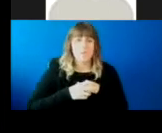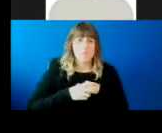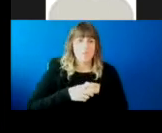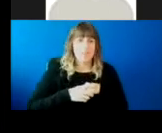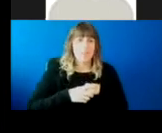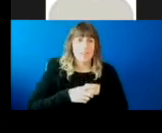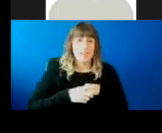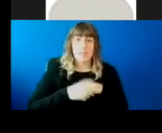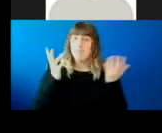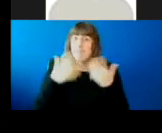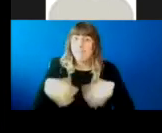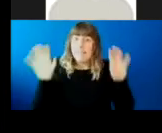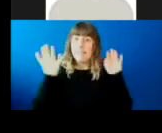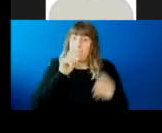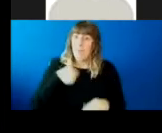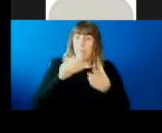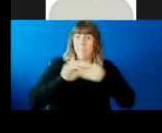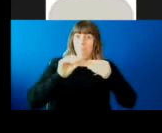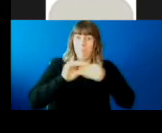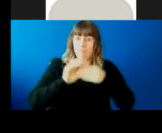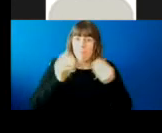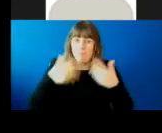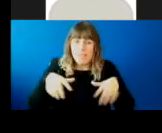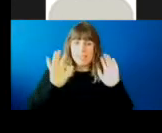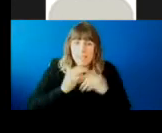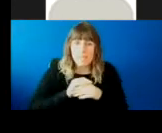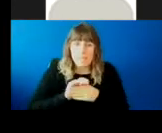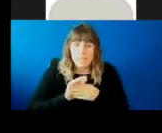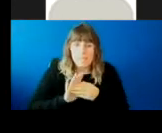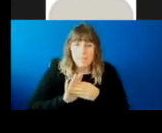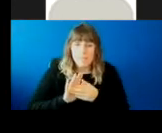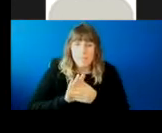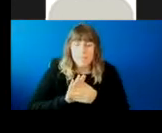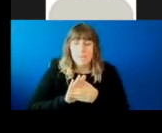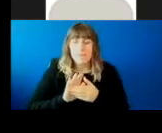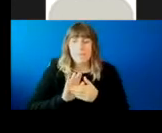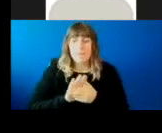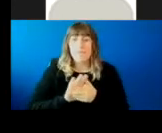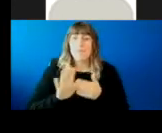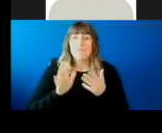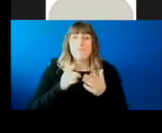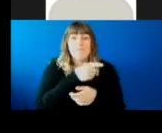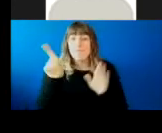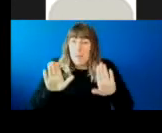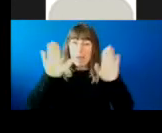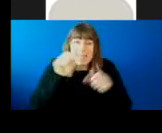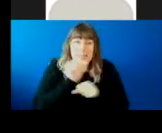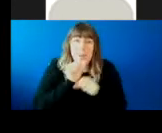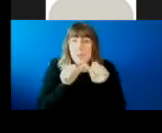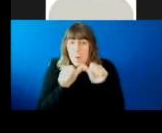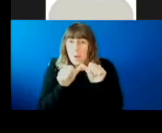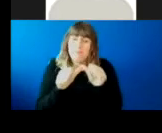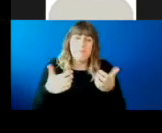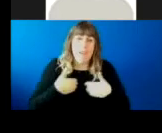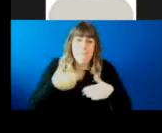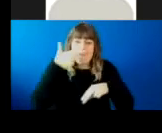And that's it for me, for my presentation. Just a reminder that you are doing amazing work. Have a bit of fun with